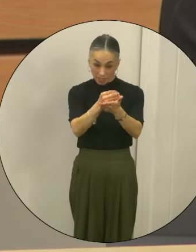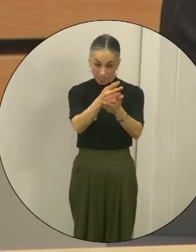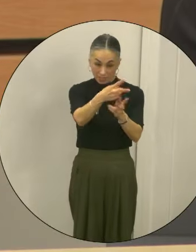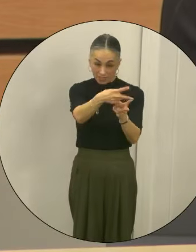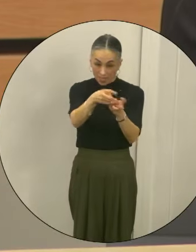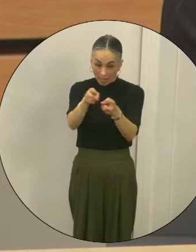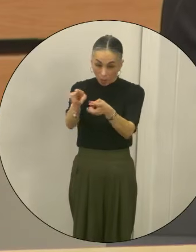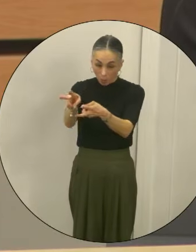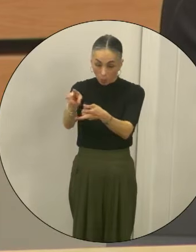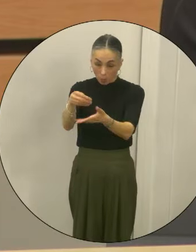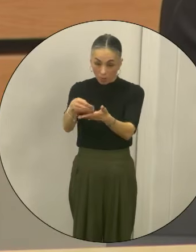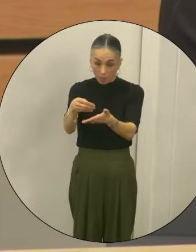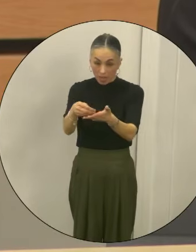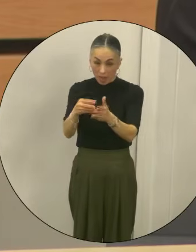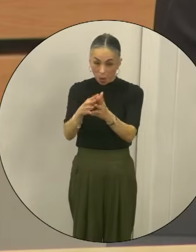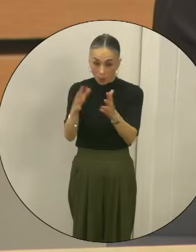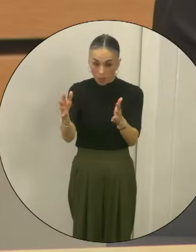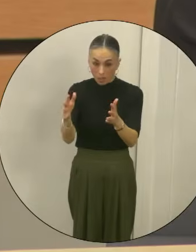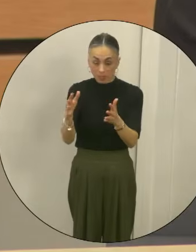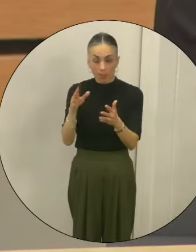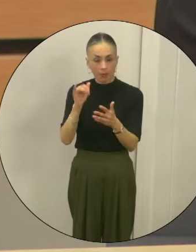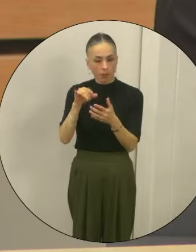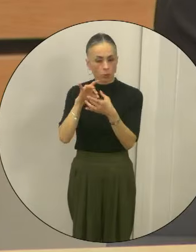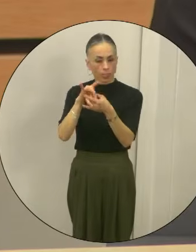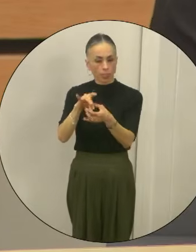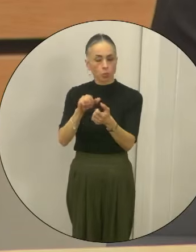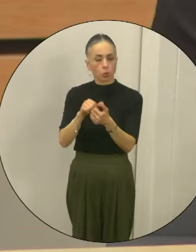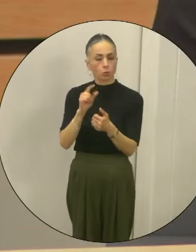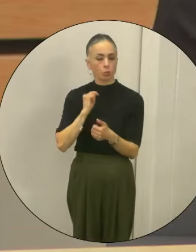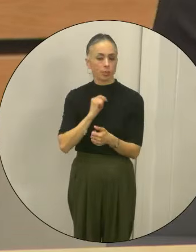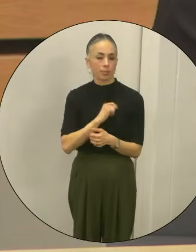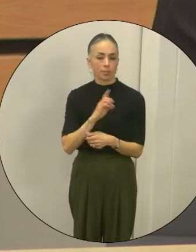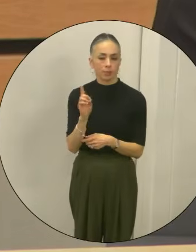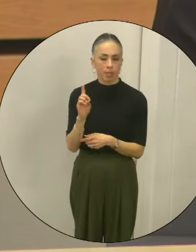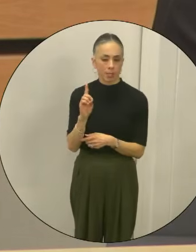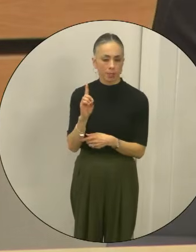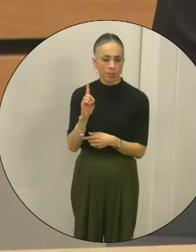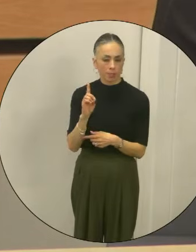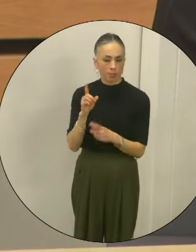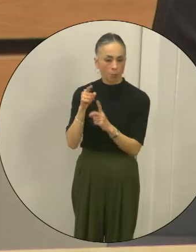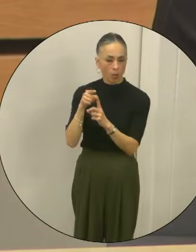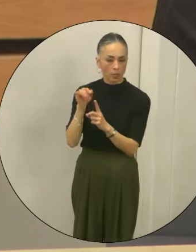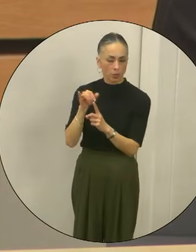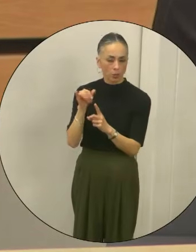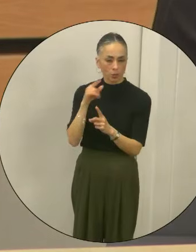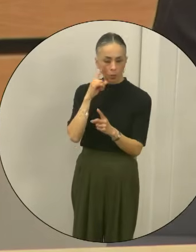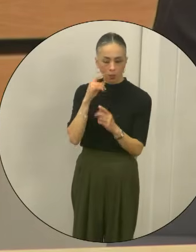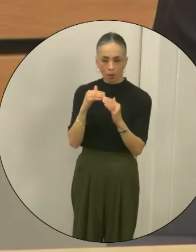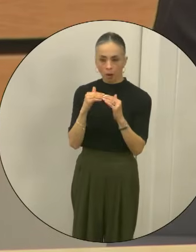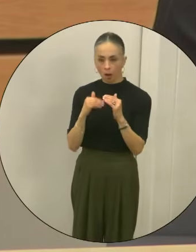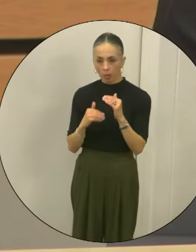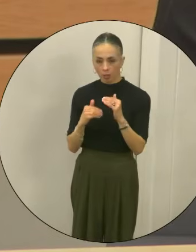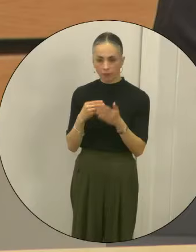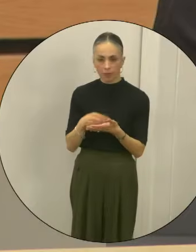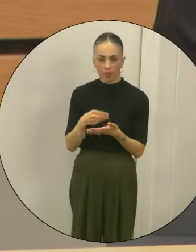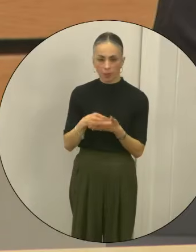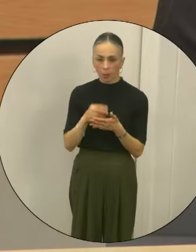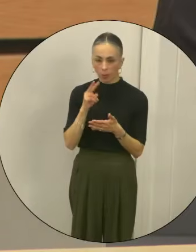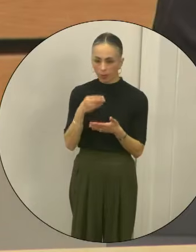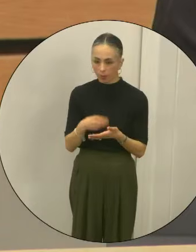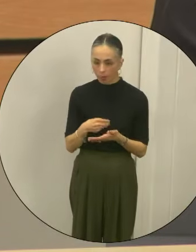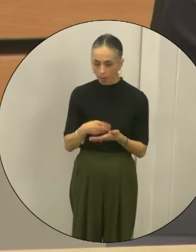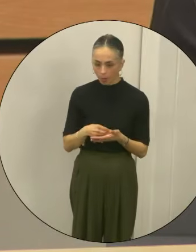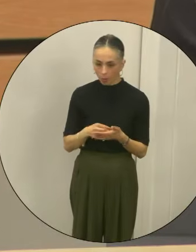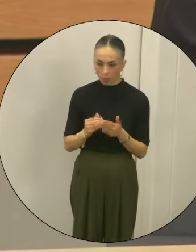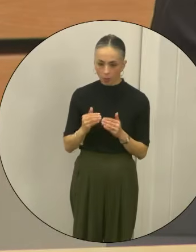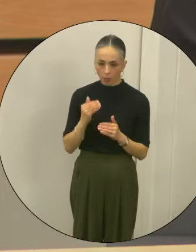Trustee Dominguez's point, that we're so underfunded anyways per pupil, but look at the amount that is going over. So my thought is